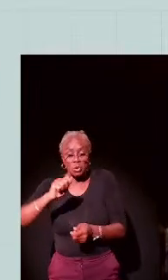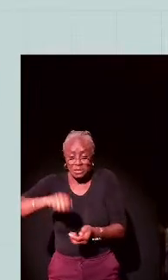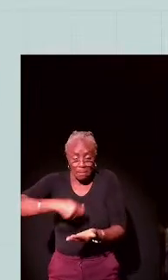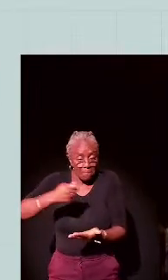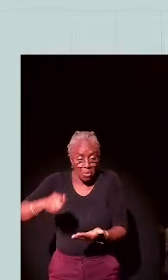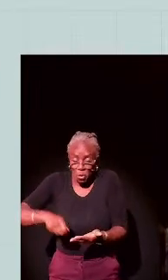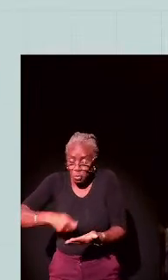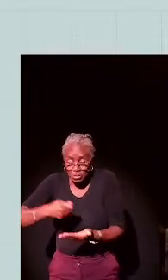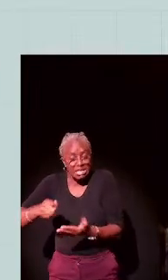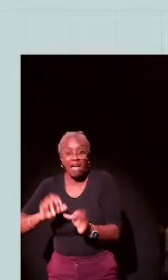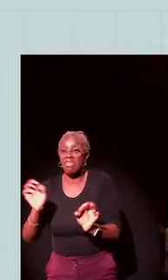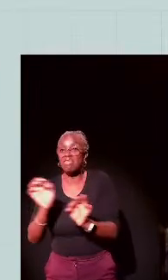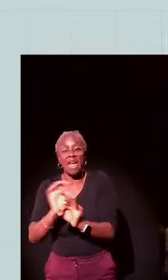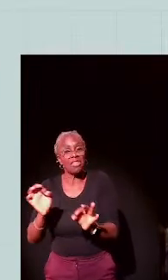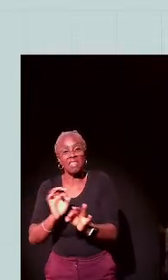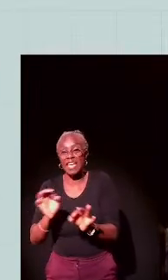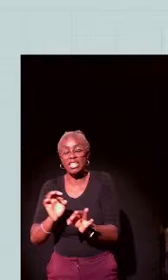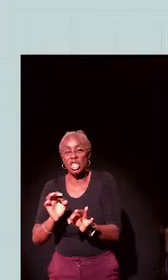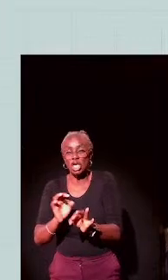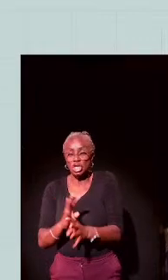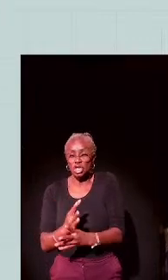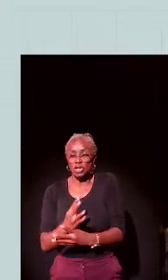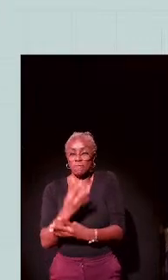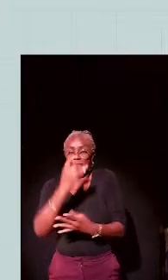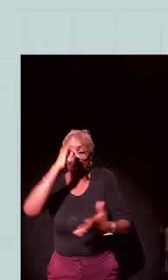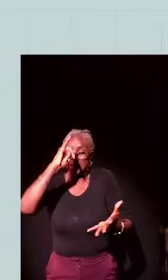of applying 4 seconds to the surface.